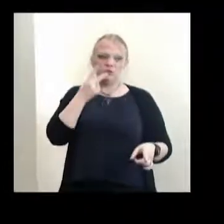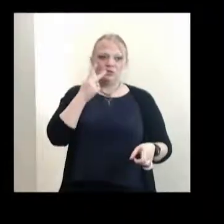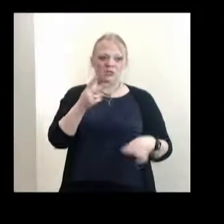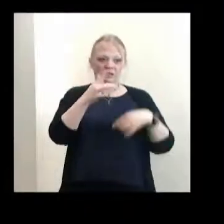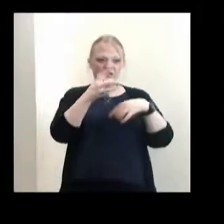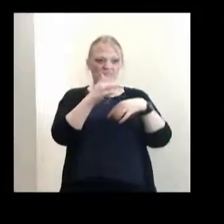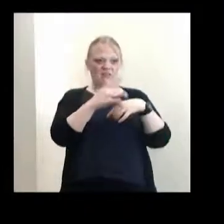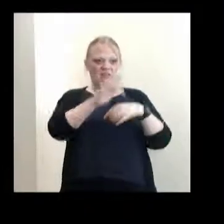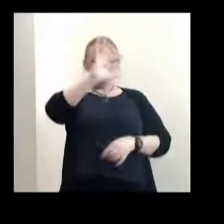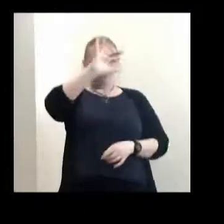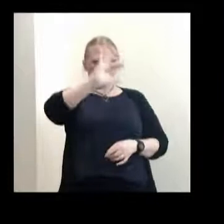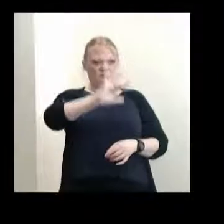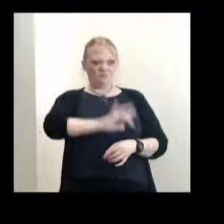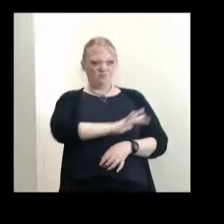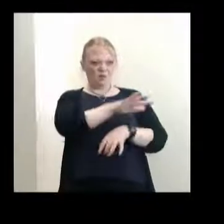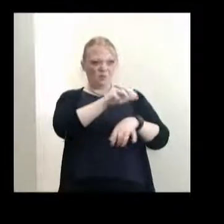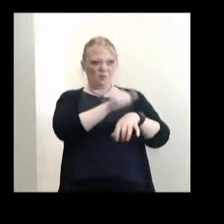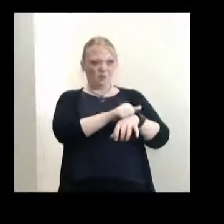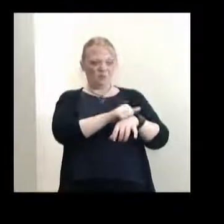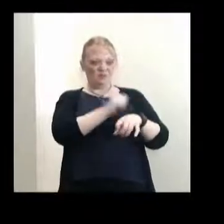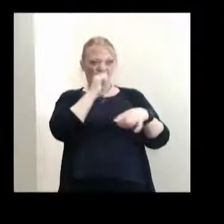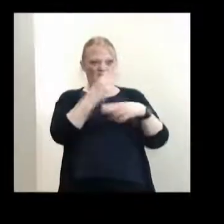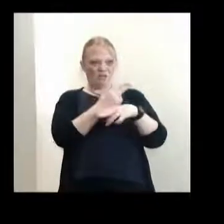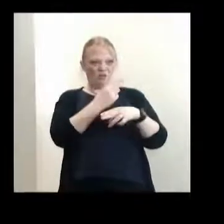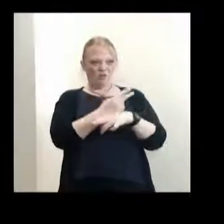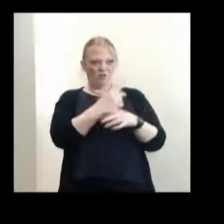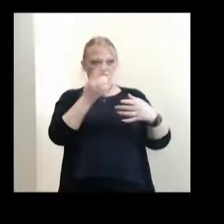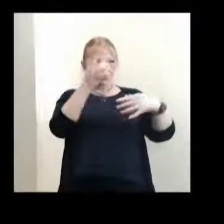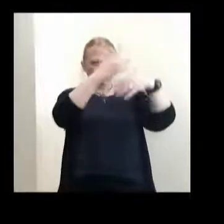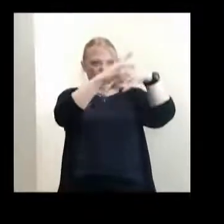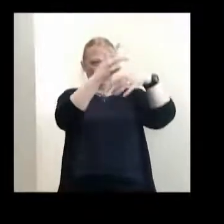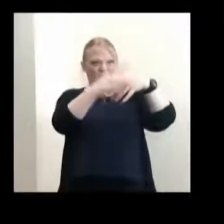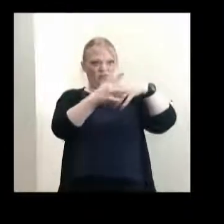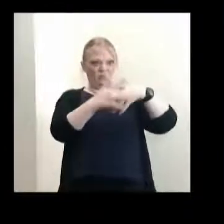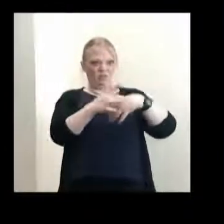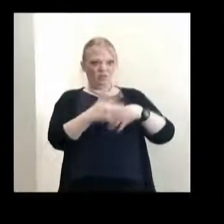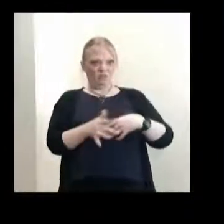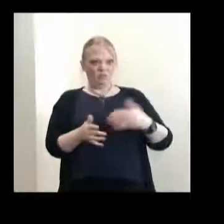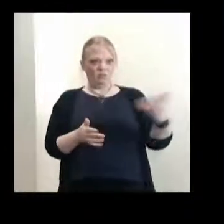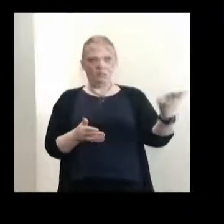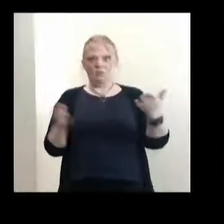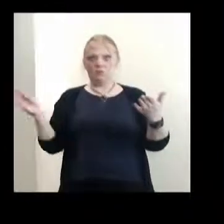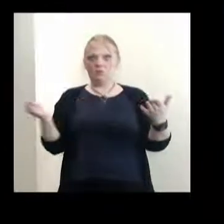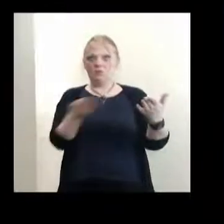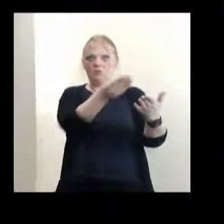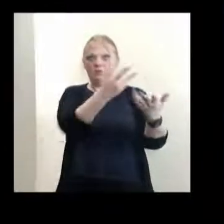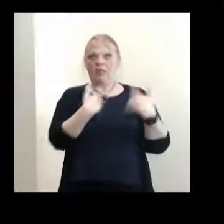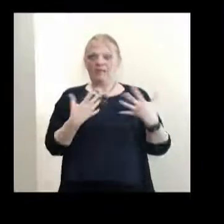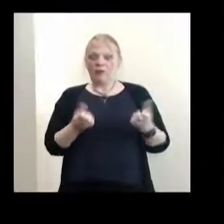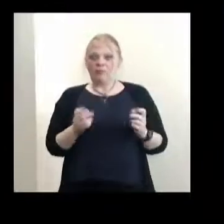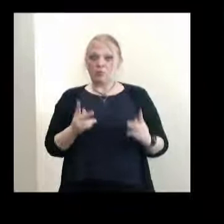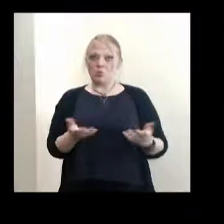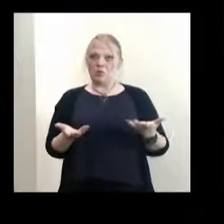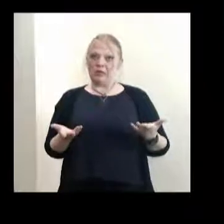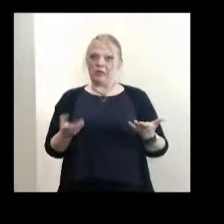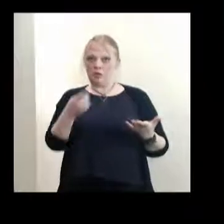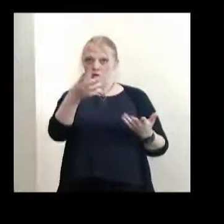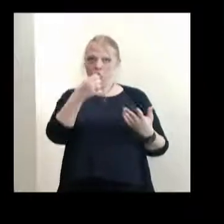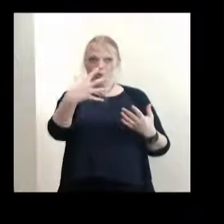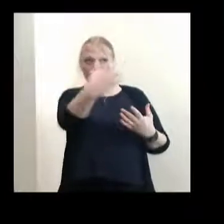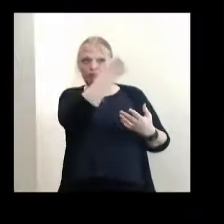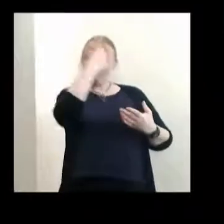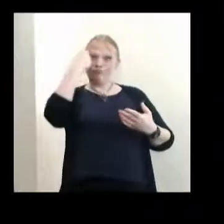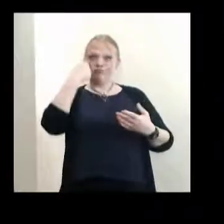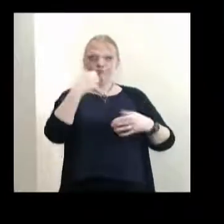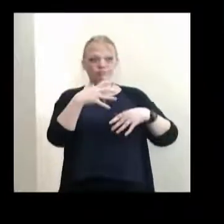empty appointments not being used, time slots not being used. There's plenty of opportunity to get a vaccine from